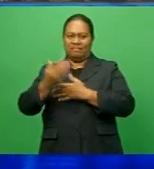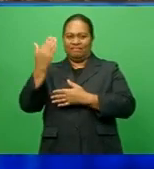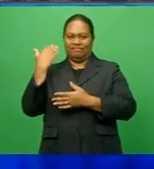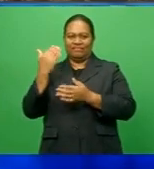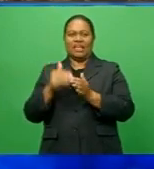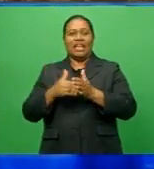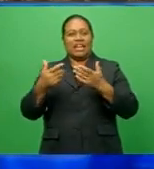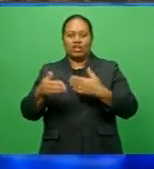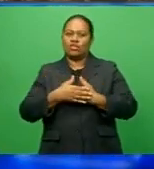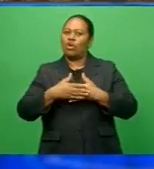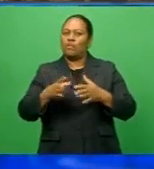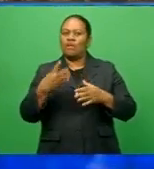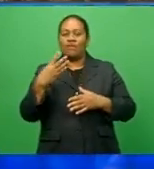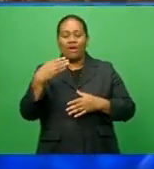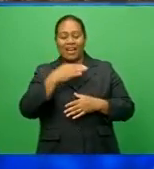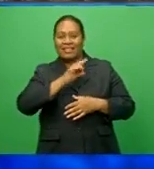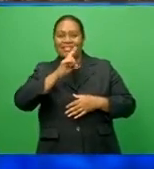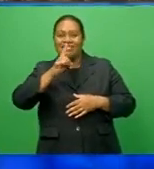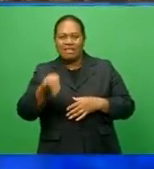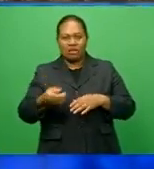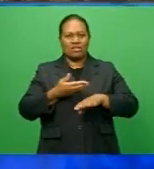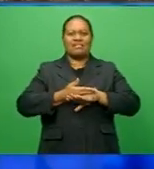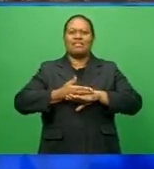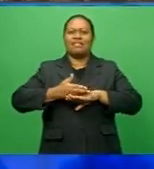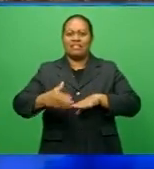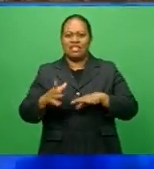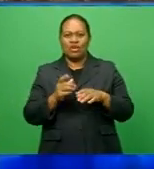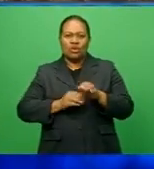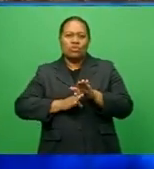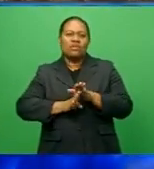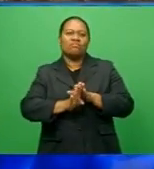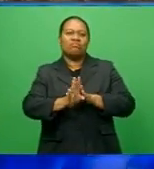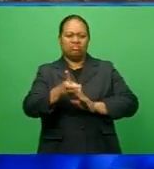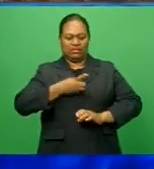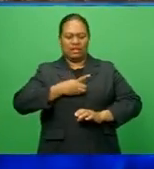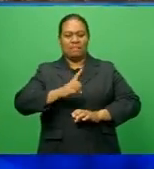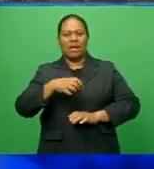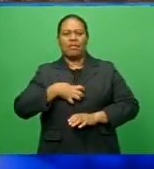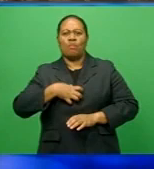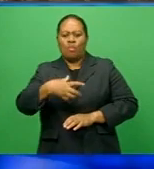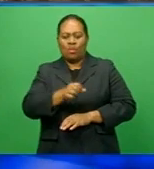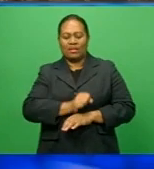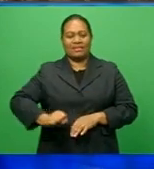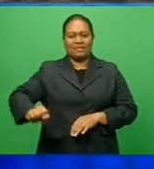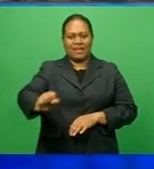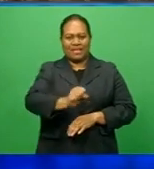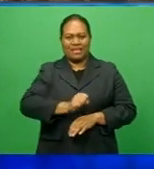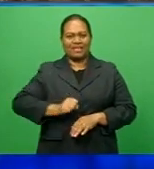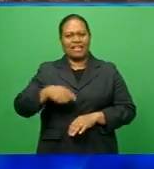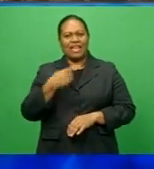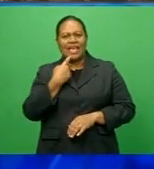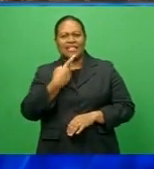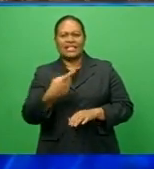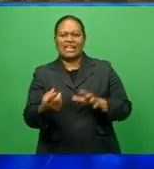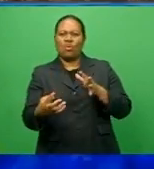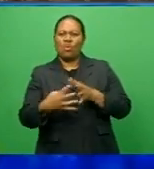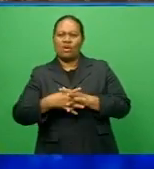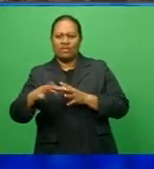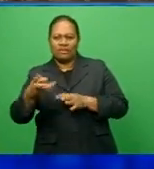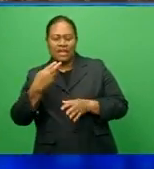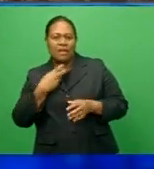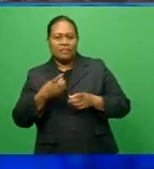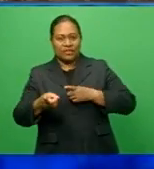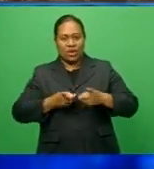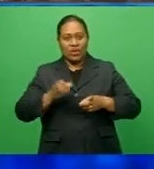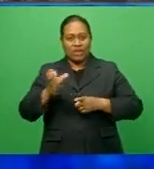its $400,000 refurbished outlet due to increase in demand for more space. Apenisa Wangarandova reports the director of